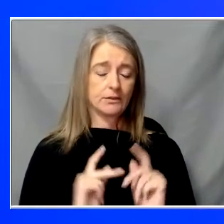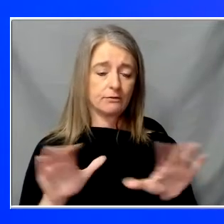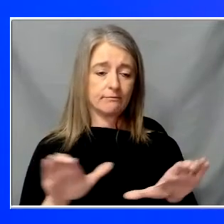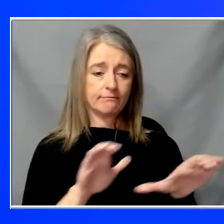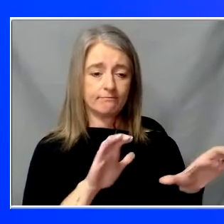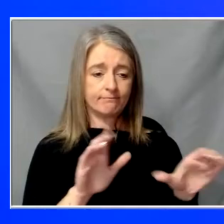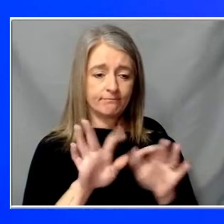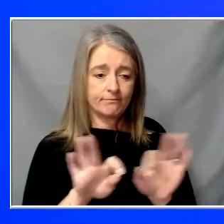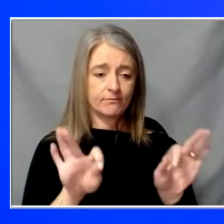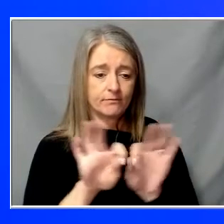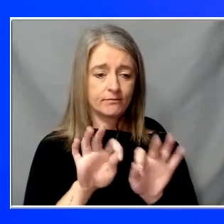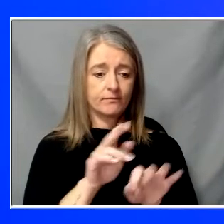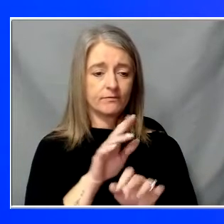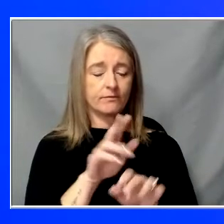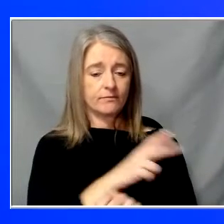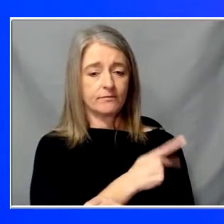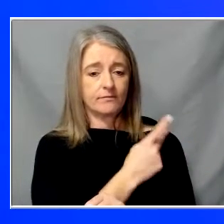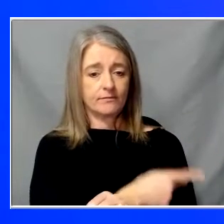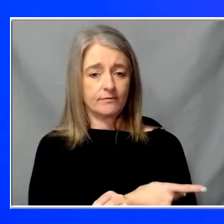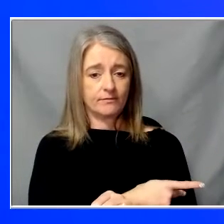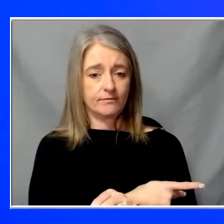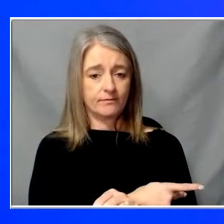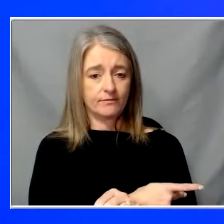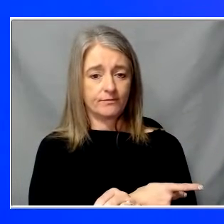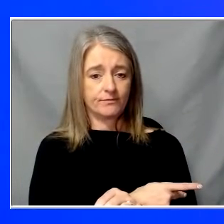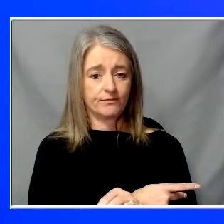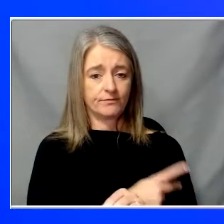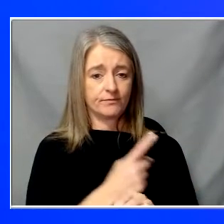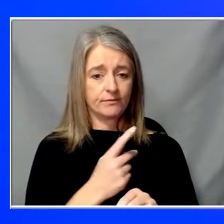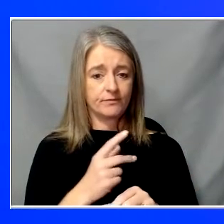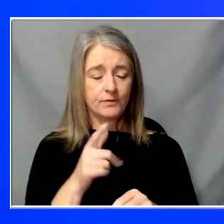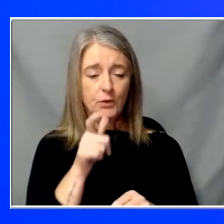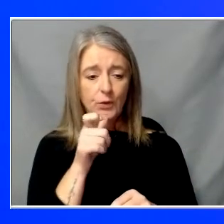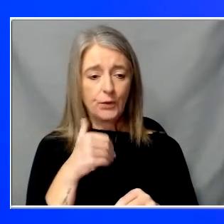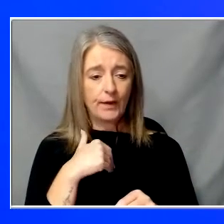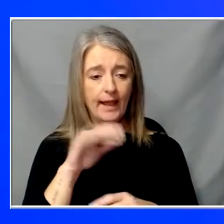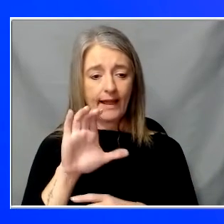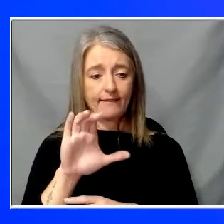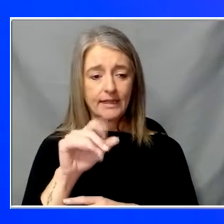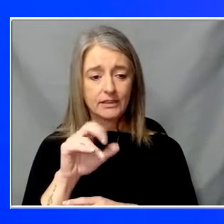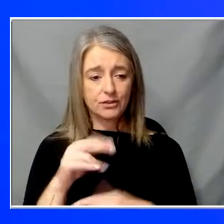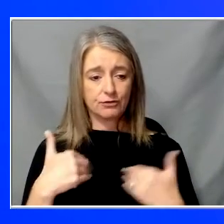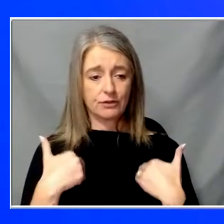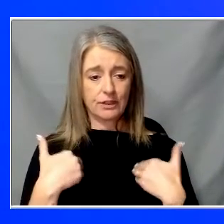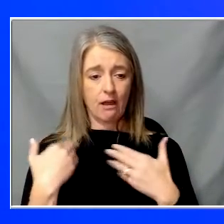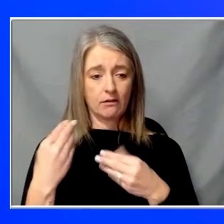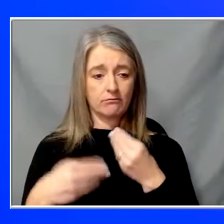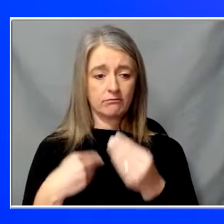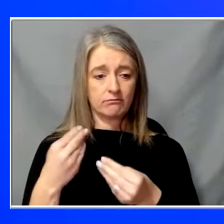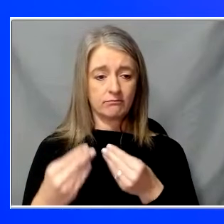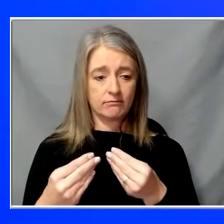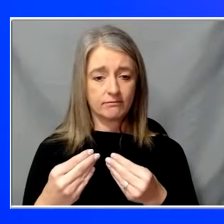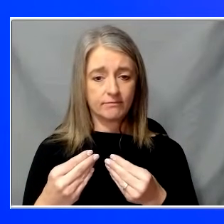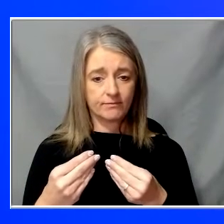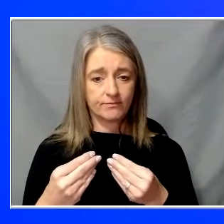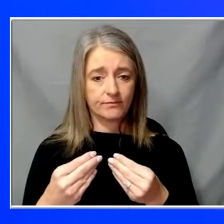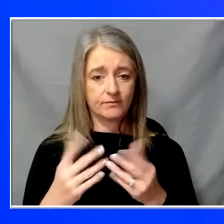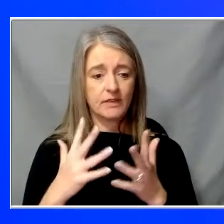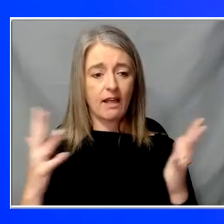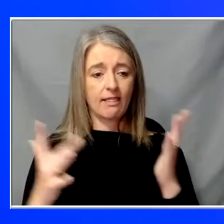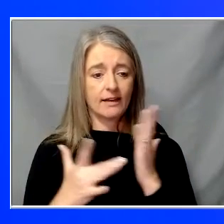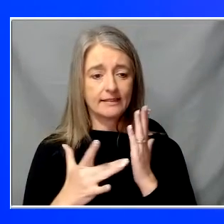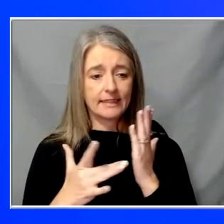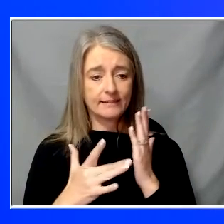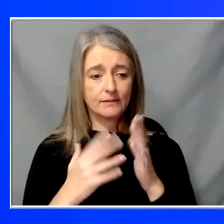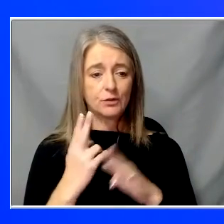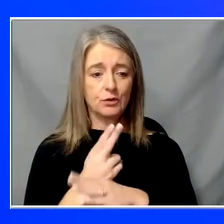patient. Some of them unfortunately have cancer. On the other hand, the young generation has to know a lot of technology, have to use it